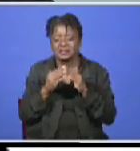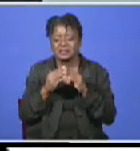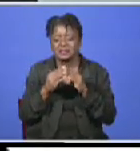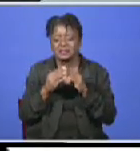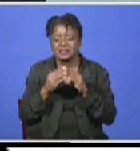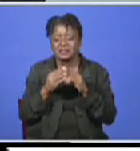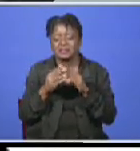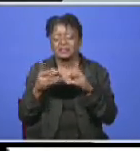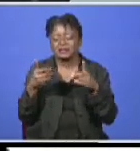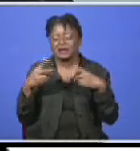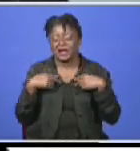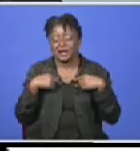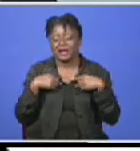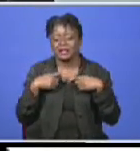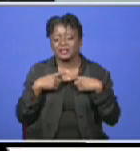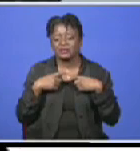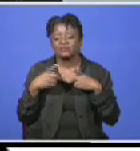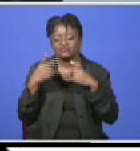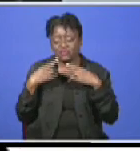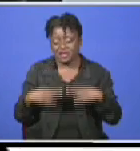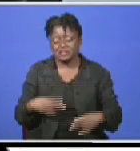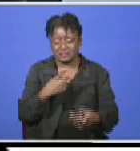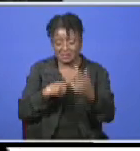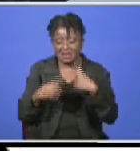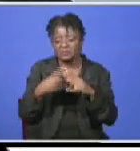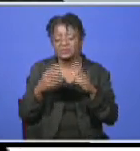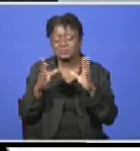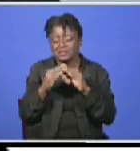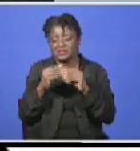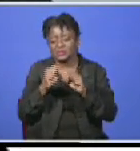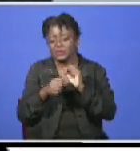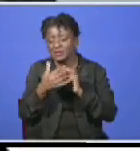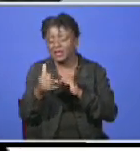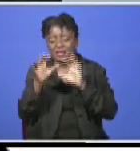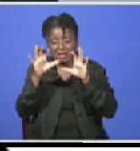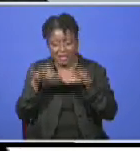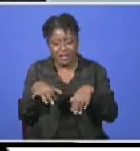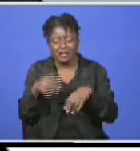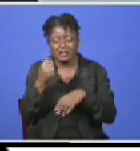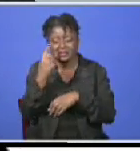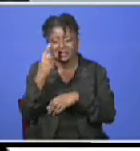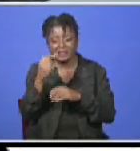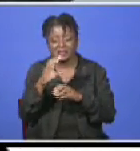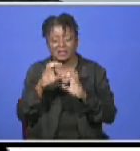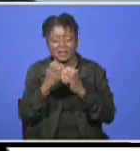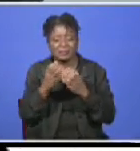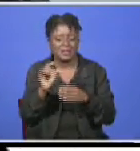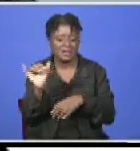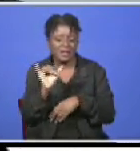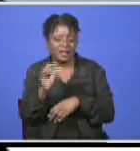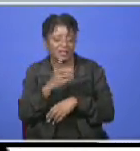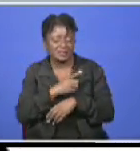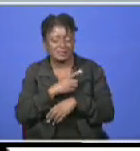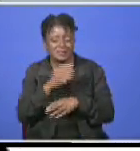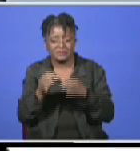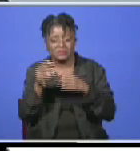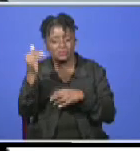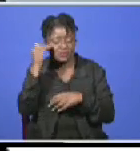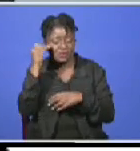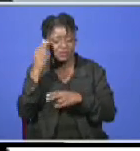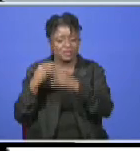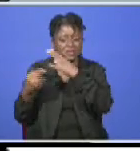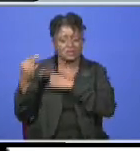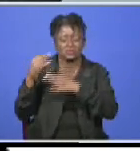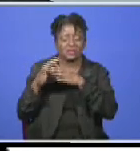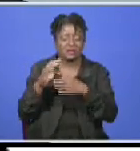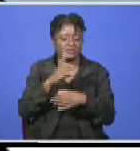some of these meetings so that they can understand that a company like Disney, we know, you know, if you know the history of Disney,